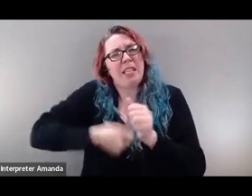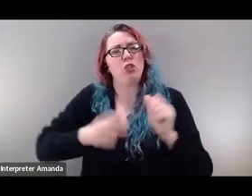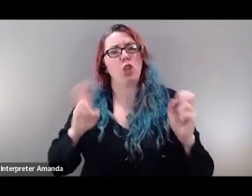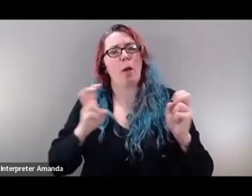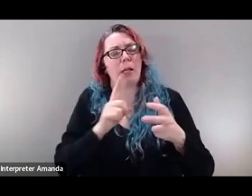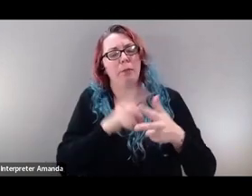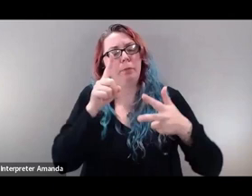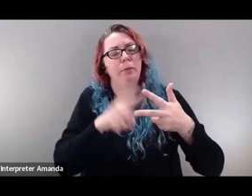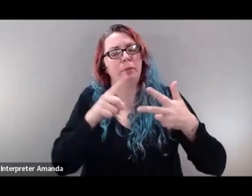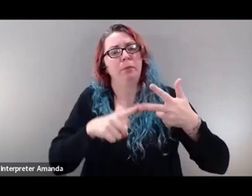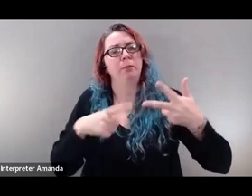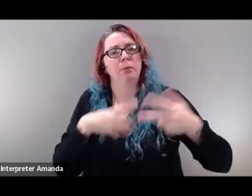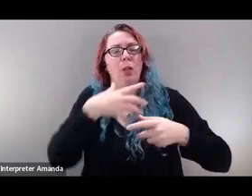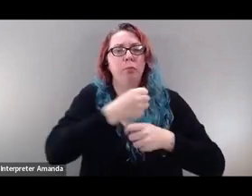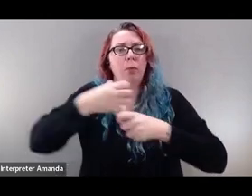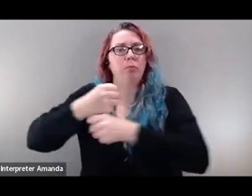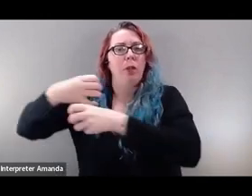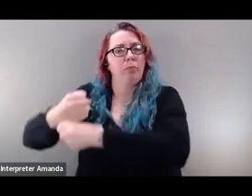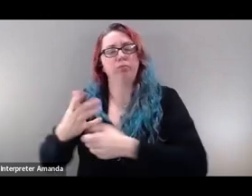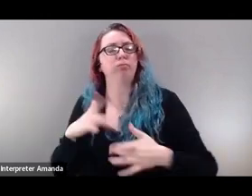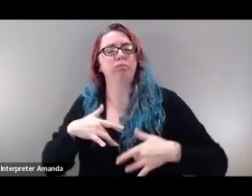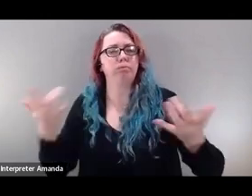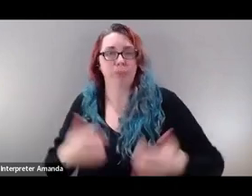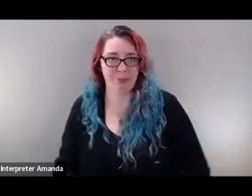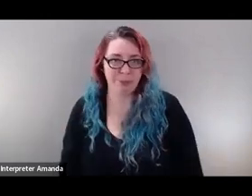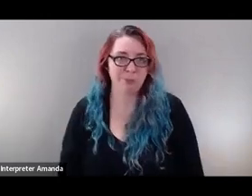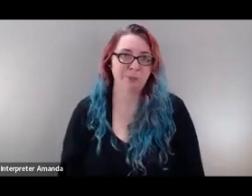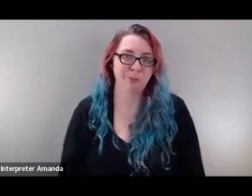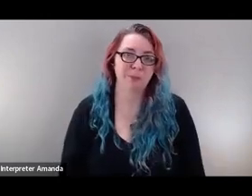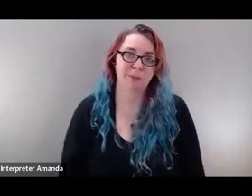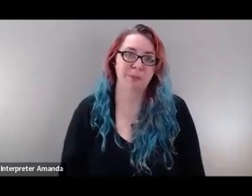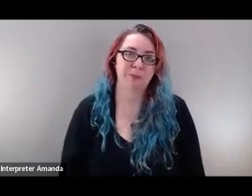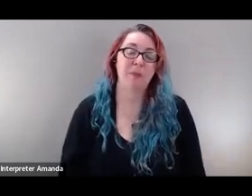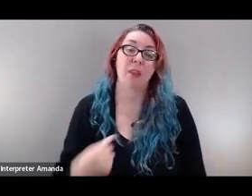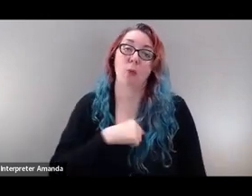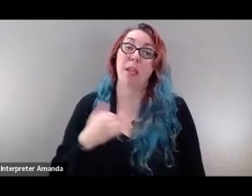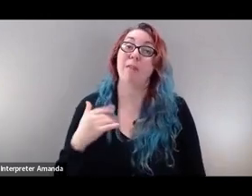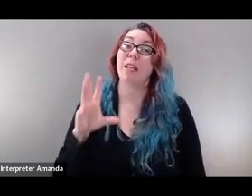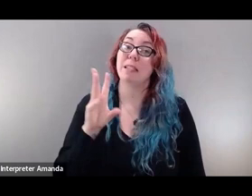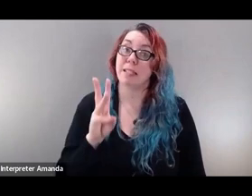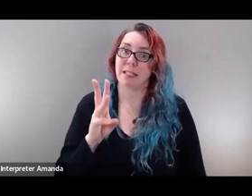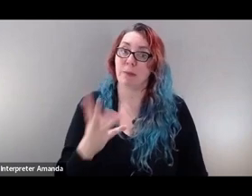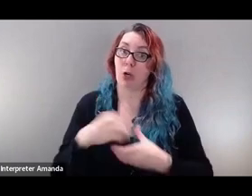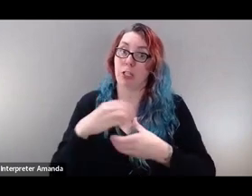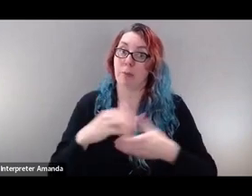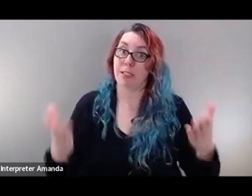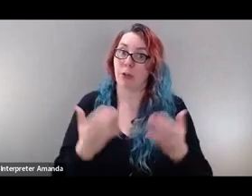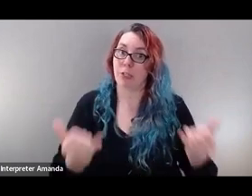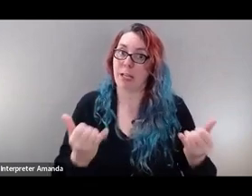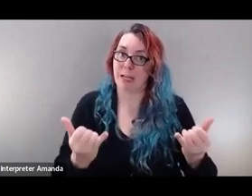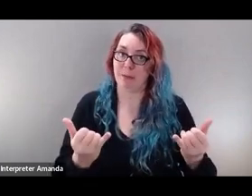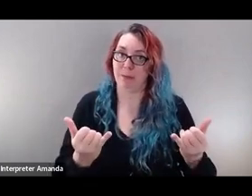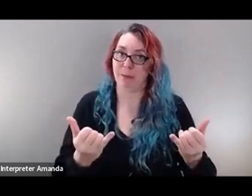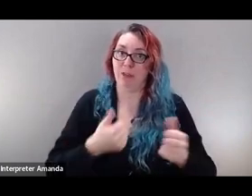So we are privileged today to have with us six participants from the InterConnect initiative, one for